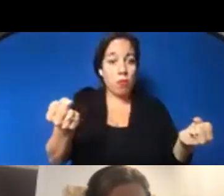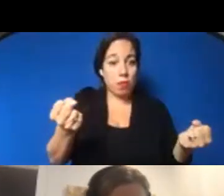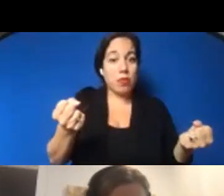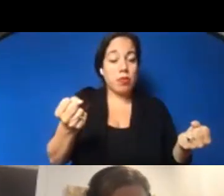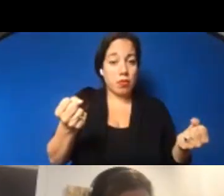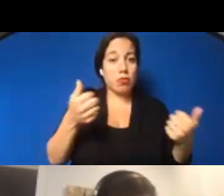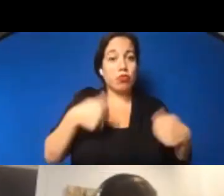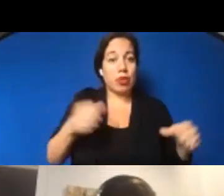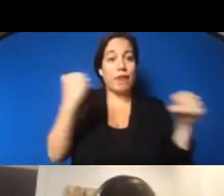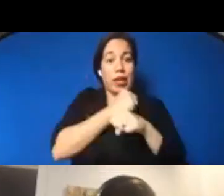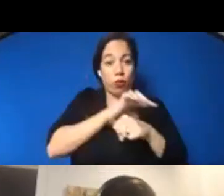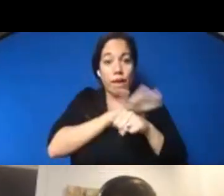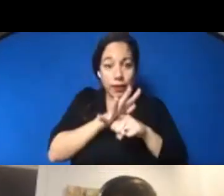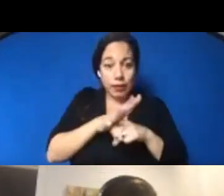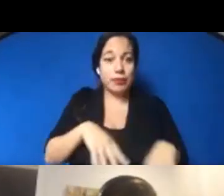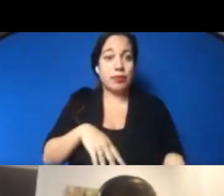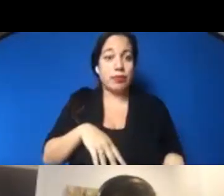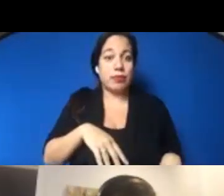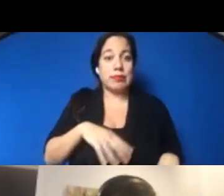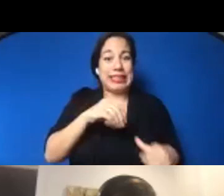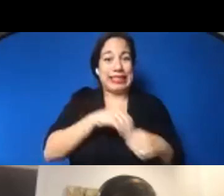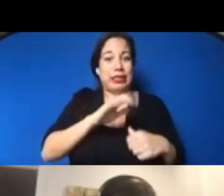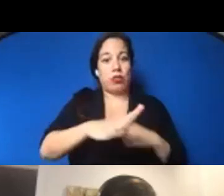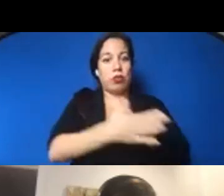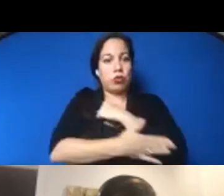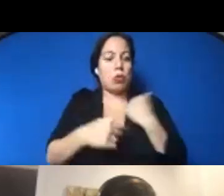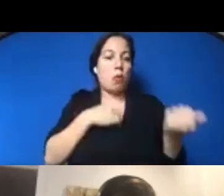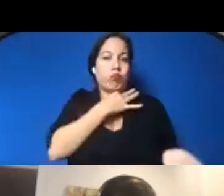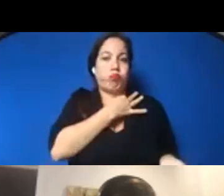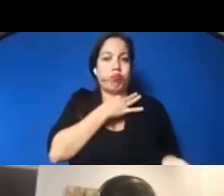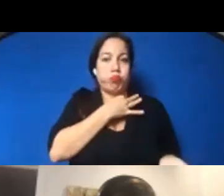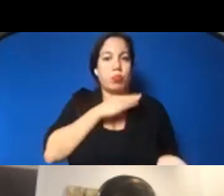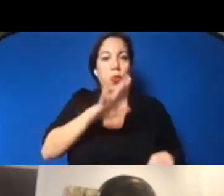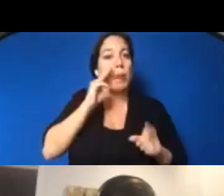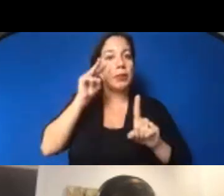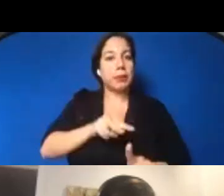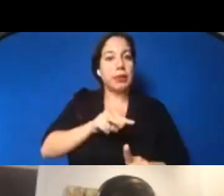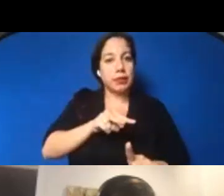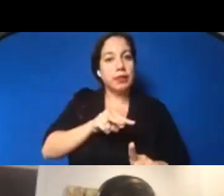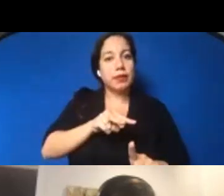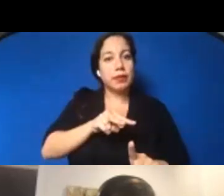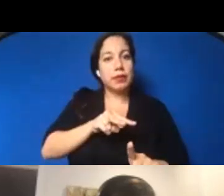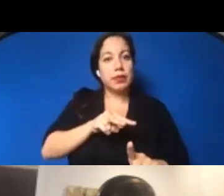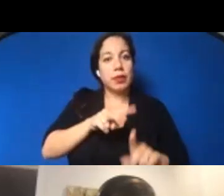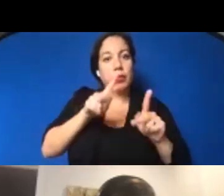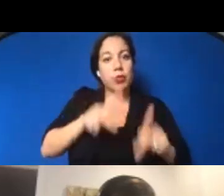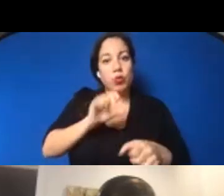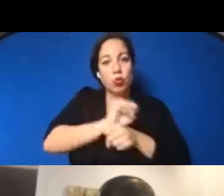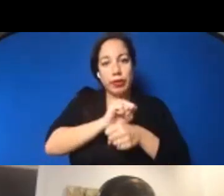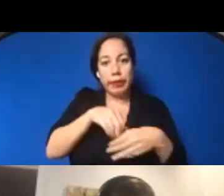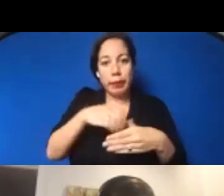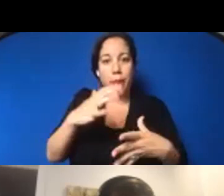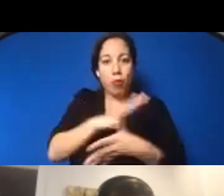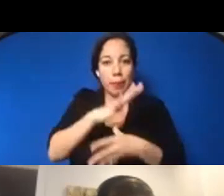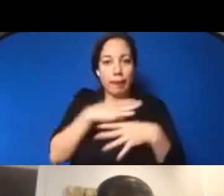fight COVID-19 in the country. So I would like to know, from your perspective of someone working in primary healthcare,